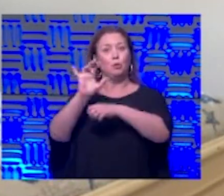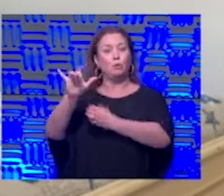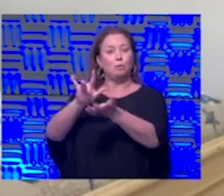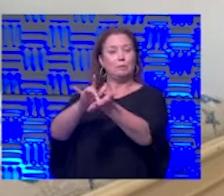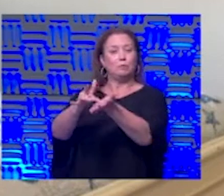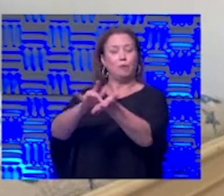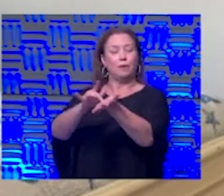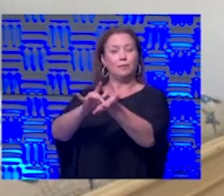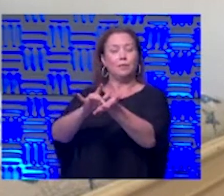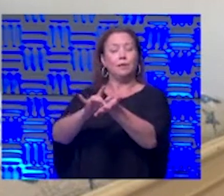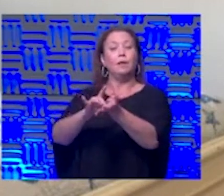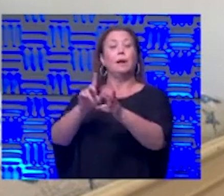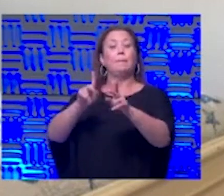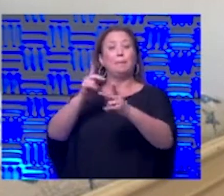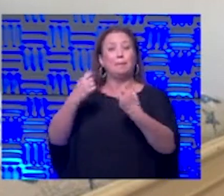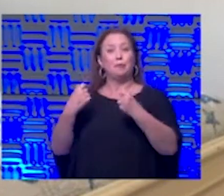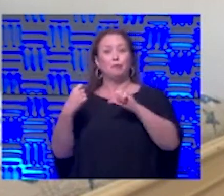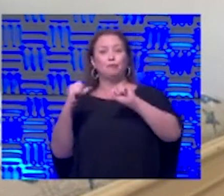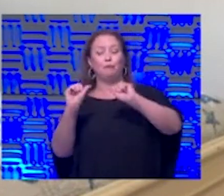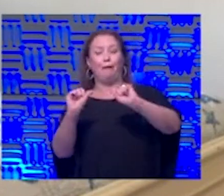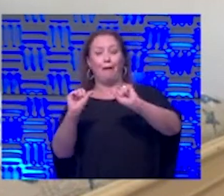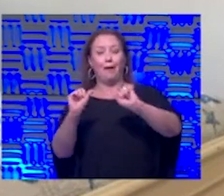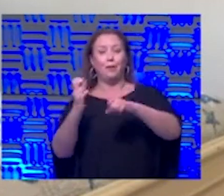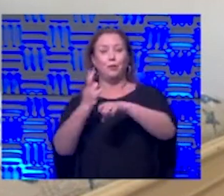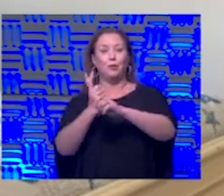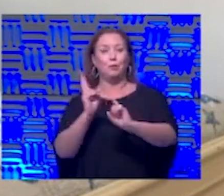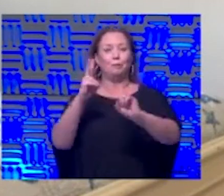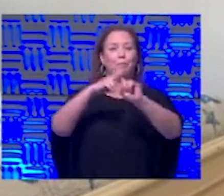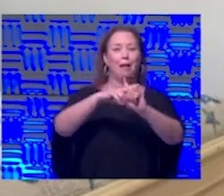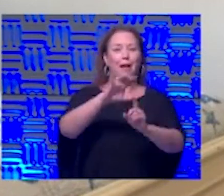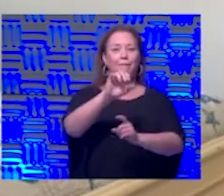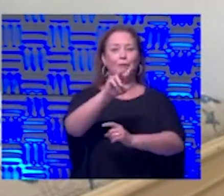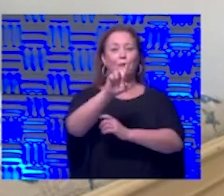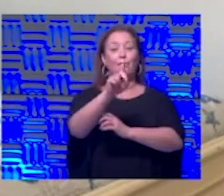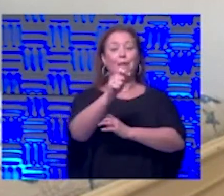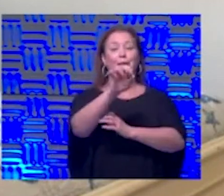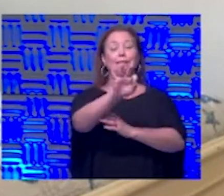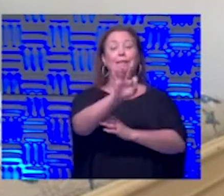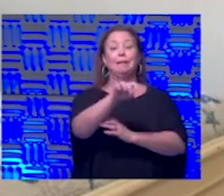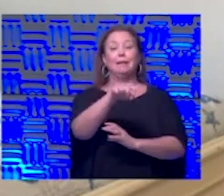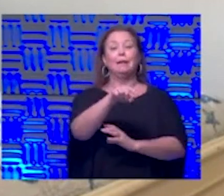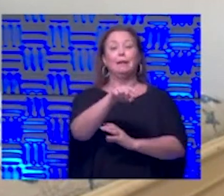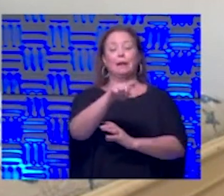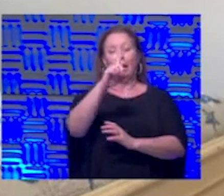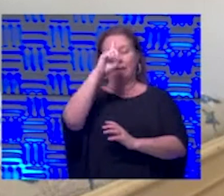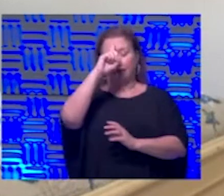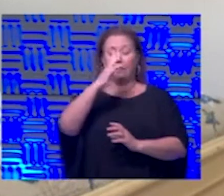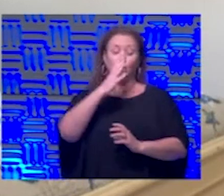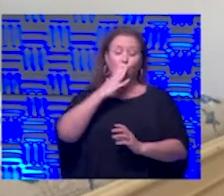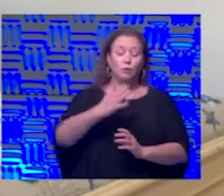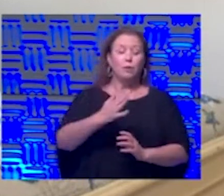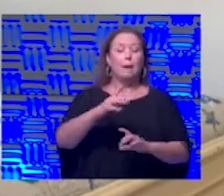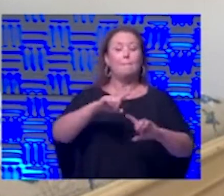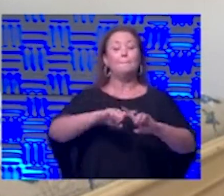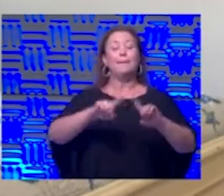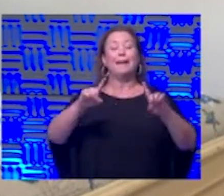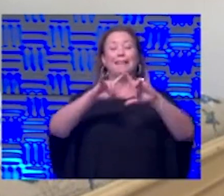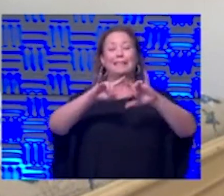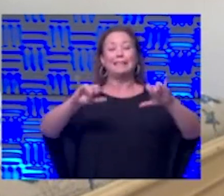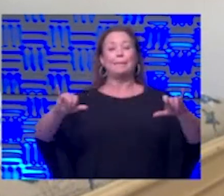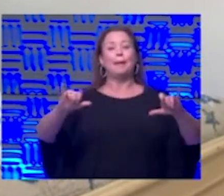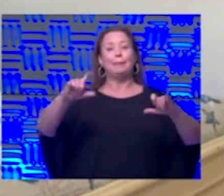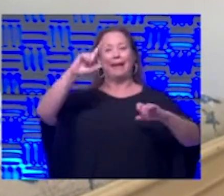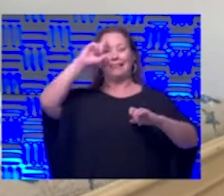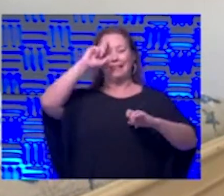drugs that people have been trying to repurpose for COVID-19. I think that's all and well and good, but I think it needs to be